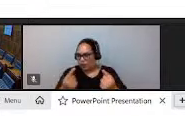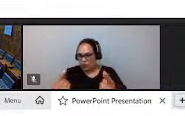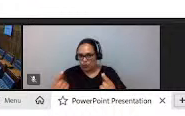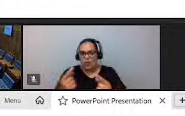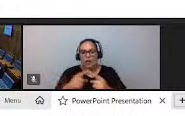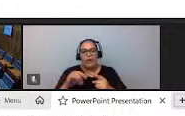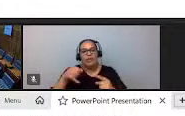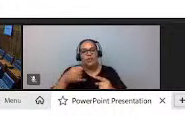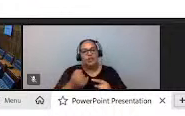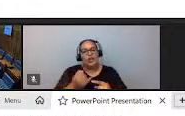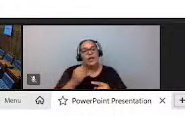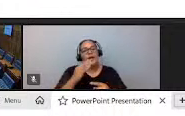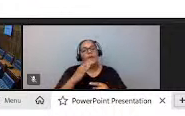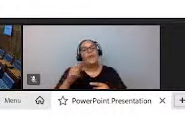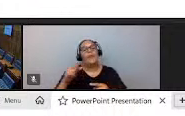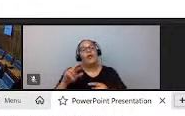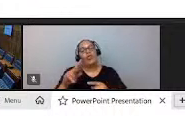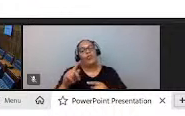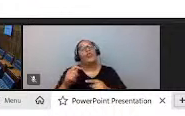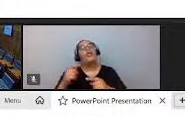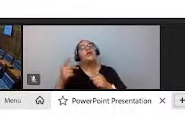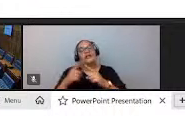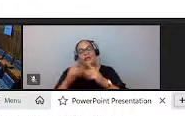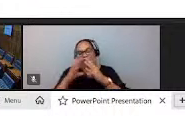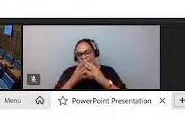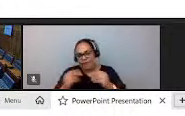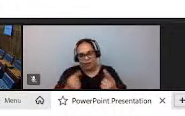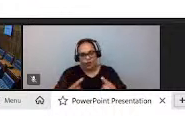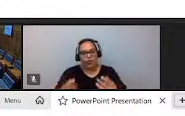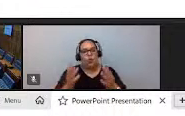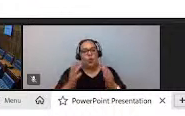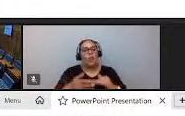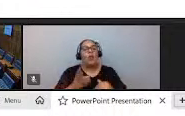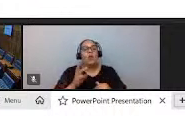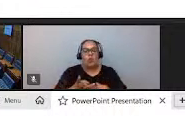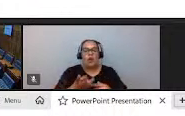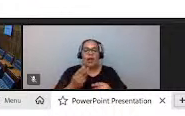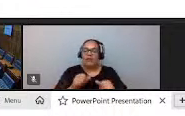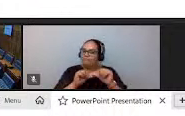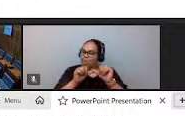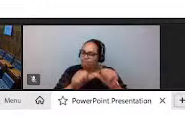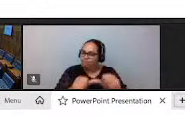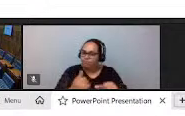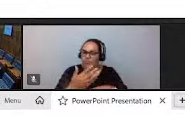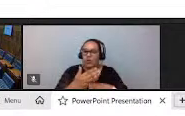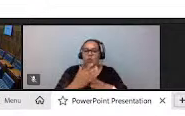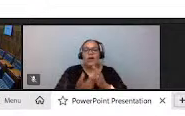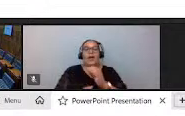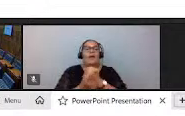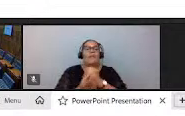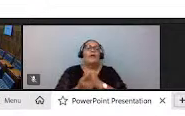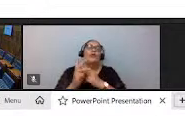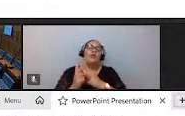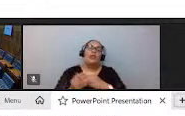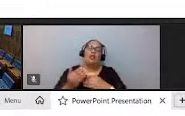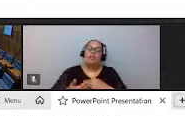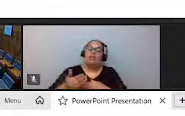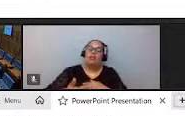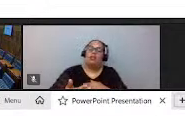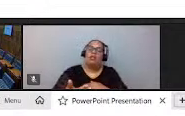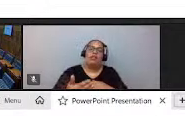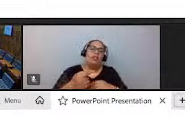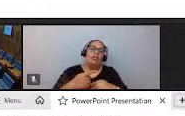um JB Birth has subsequently also been completed and there will then be continuous work that'll be happening along the